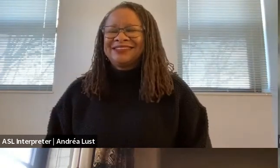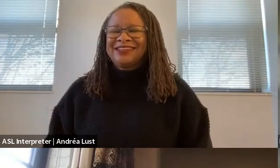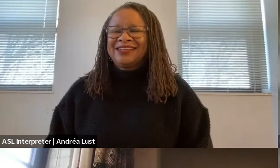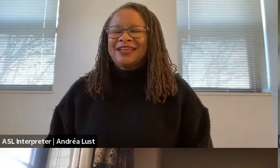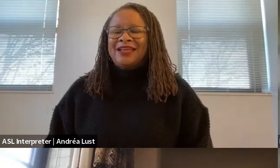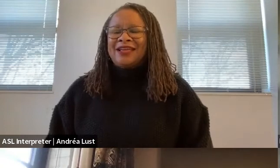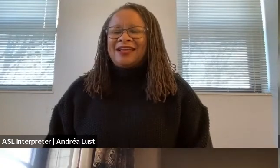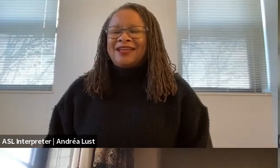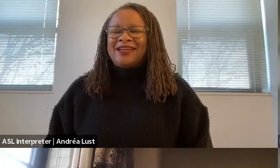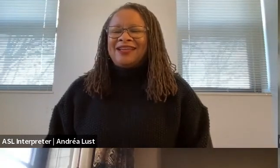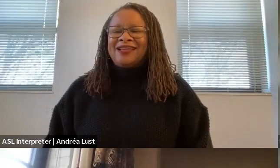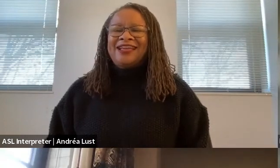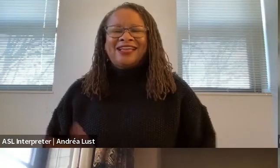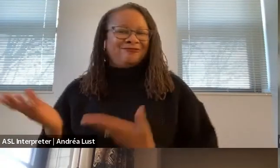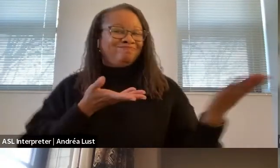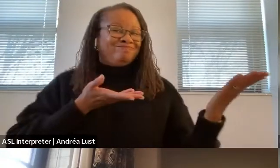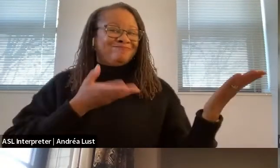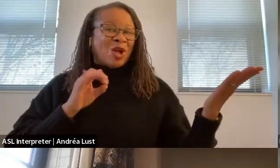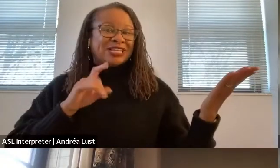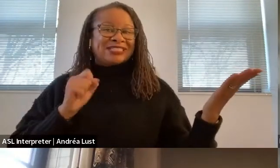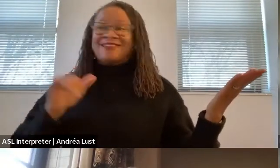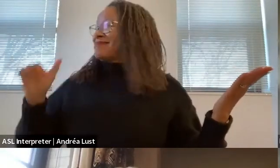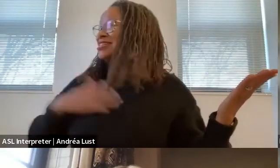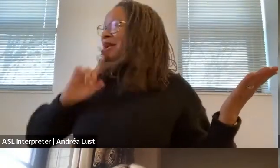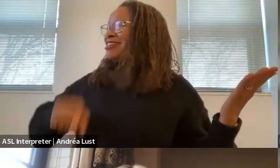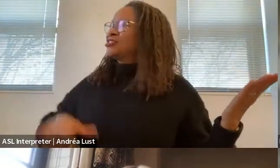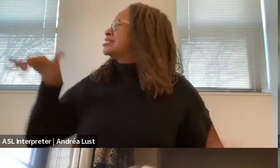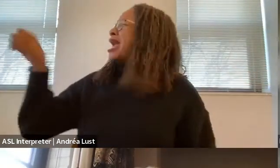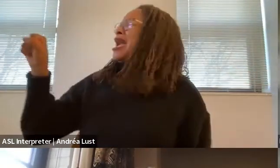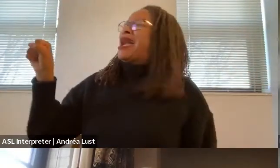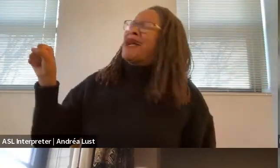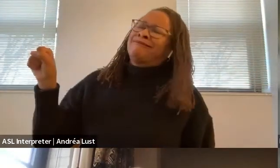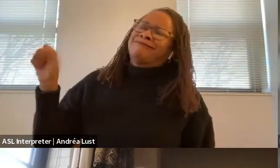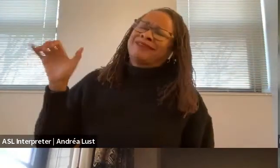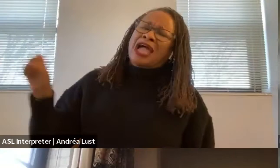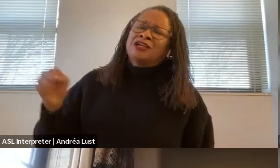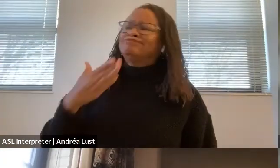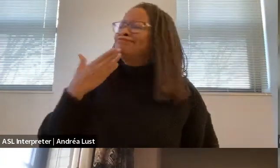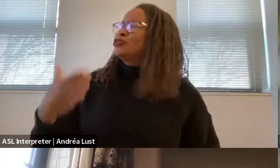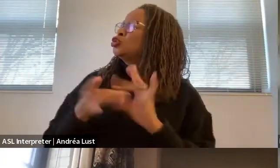Young for you, ladies and gentlemen. that's my answer. Bye. Good chat.